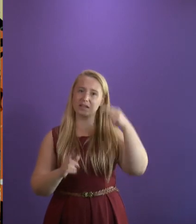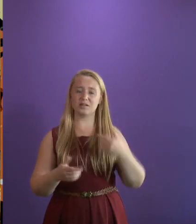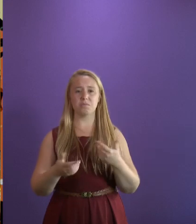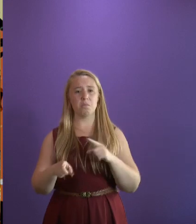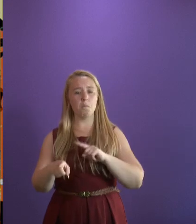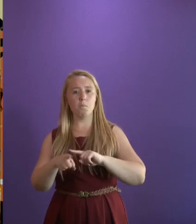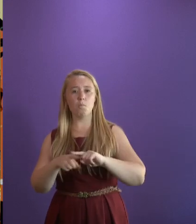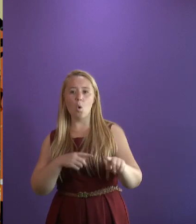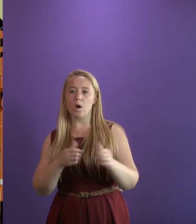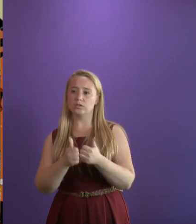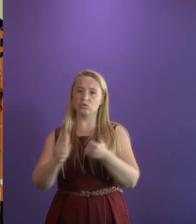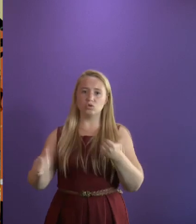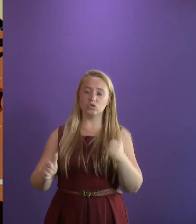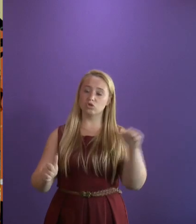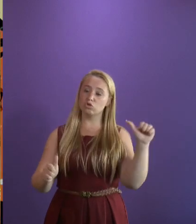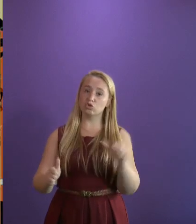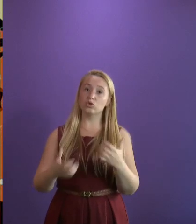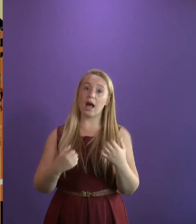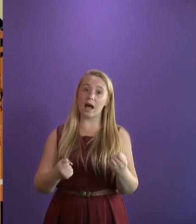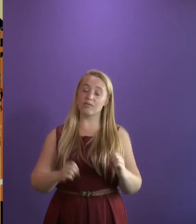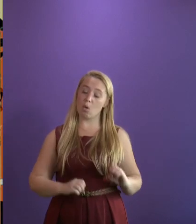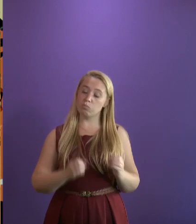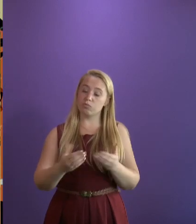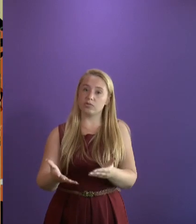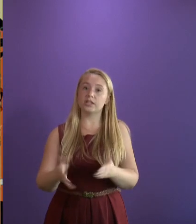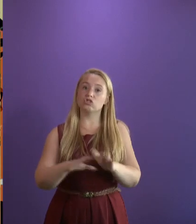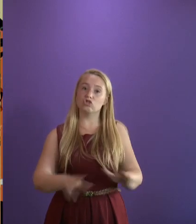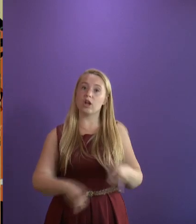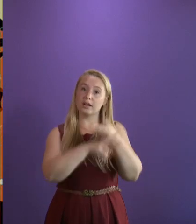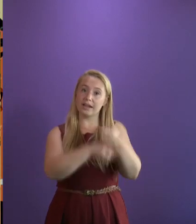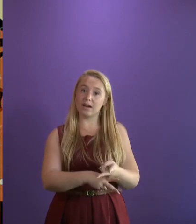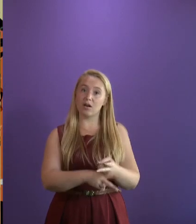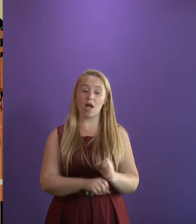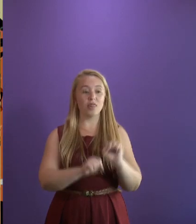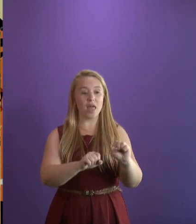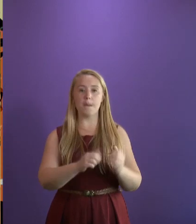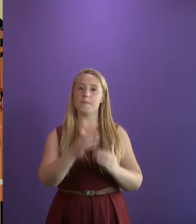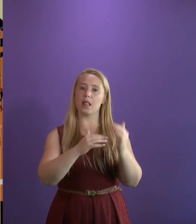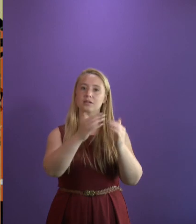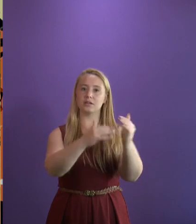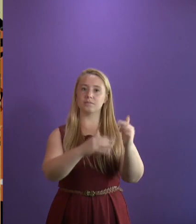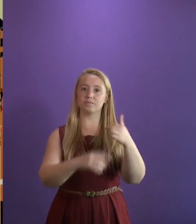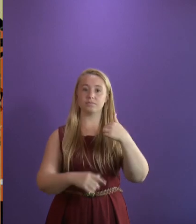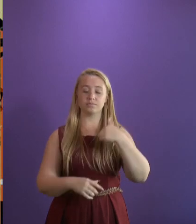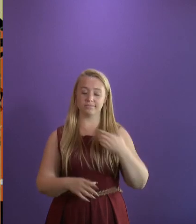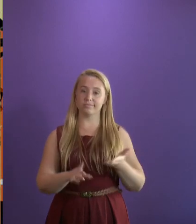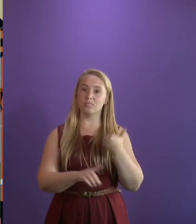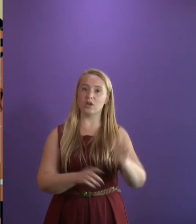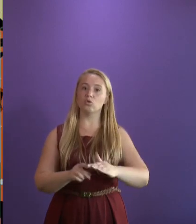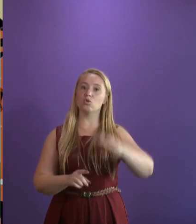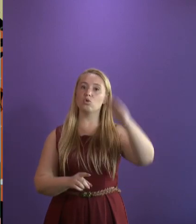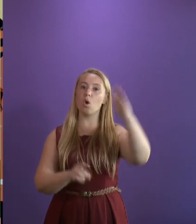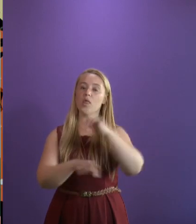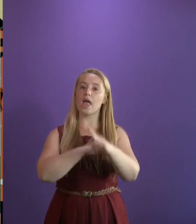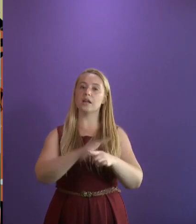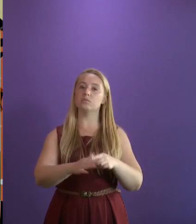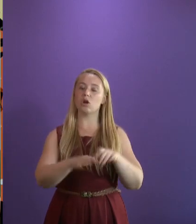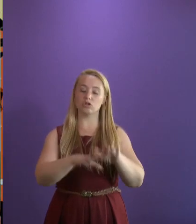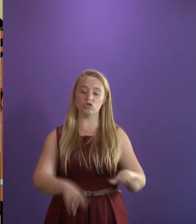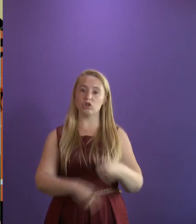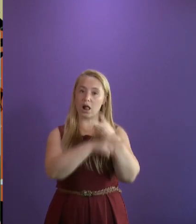institutions having childcare on this, where they are. I went to visit North Edinburgh Childcare a while ago.